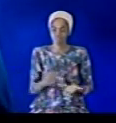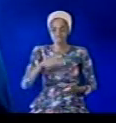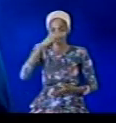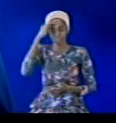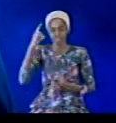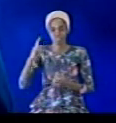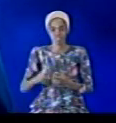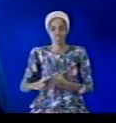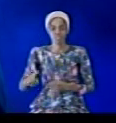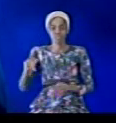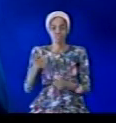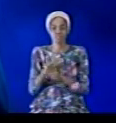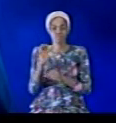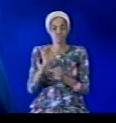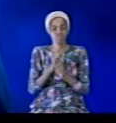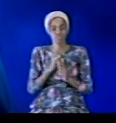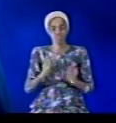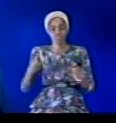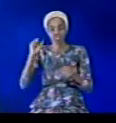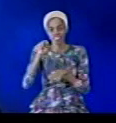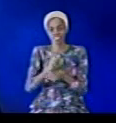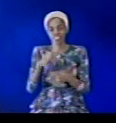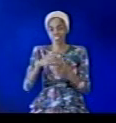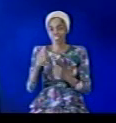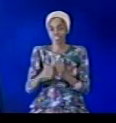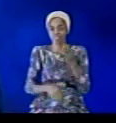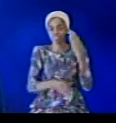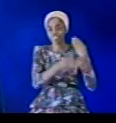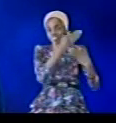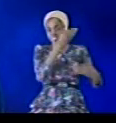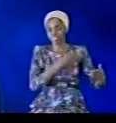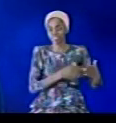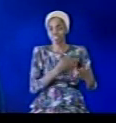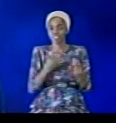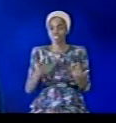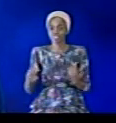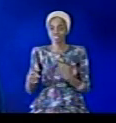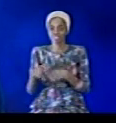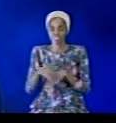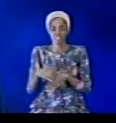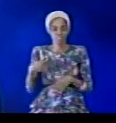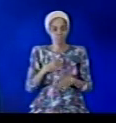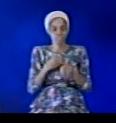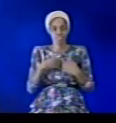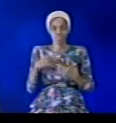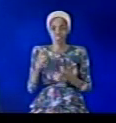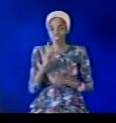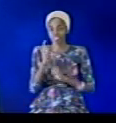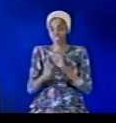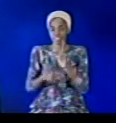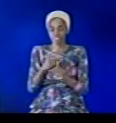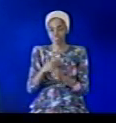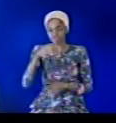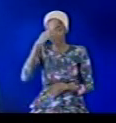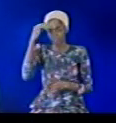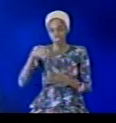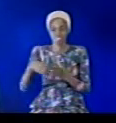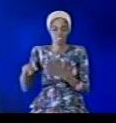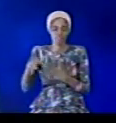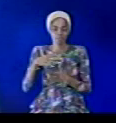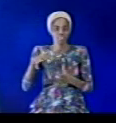accomplish great tasks in every generation. And tonight, we have such a man in our midst, Pastor